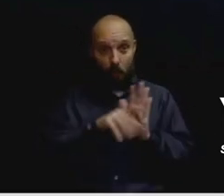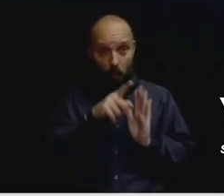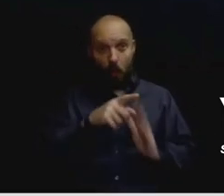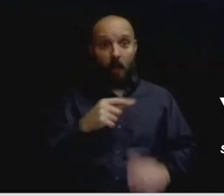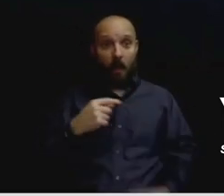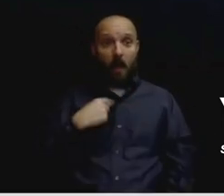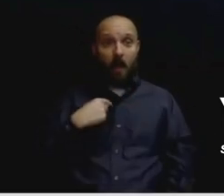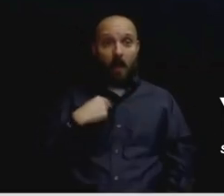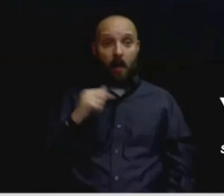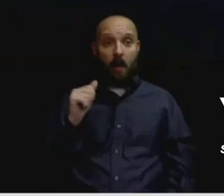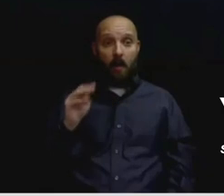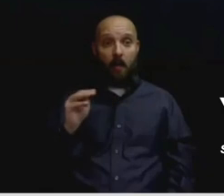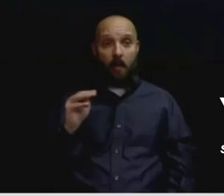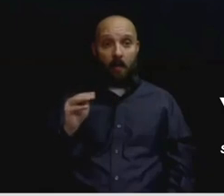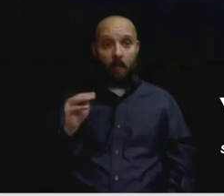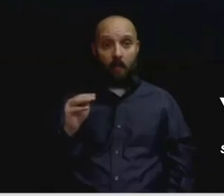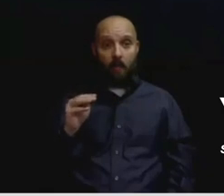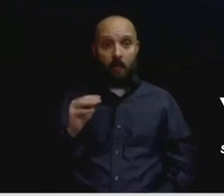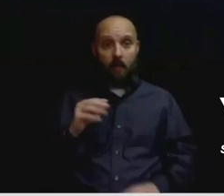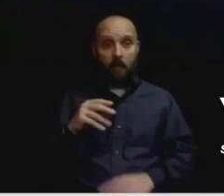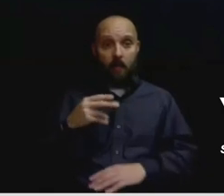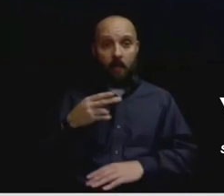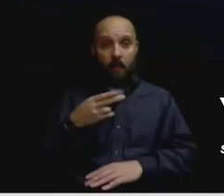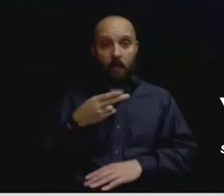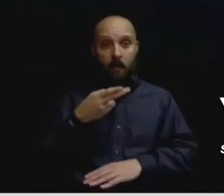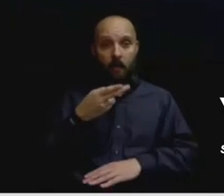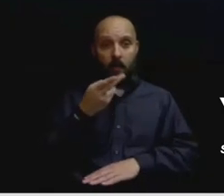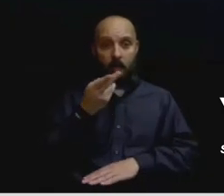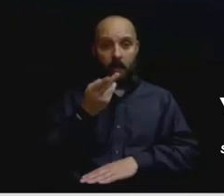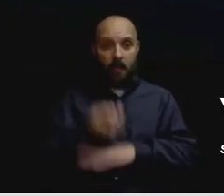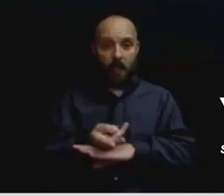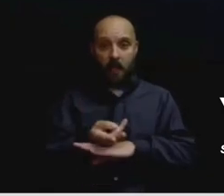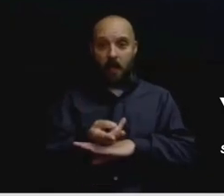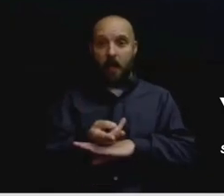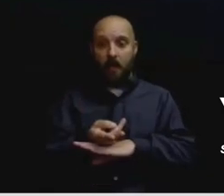am laying on an